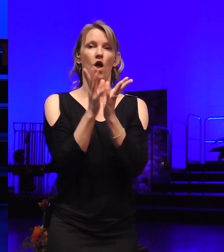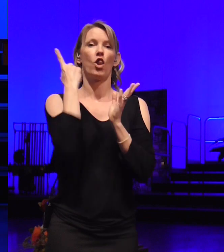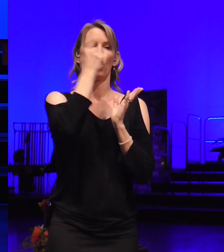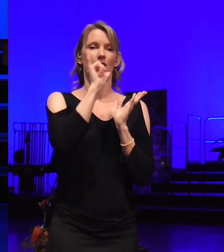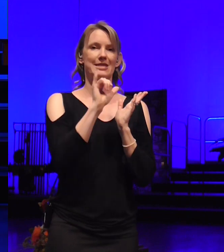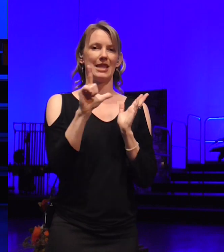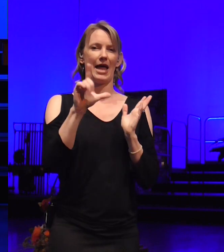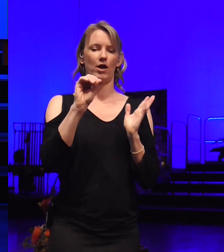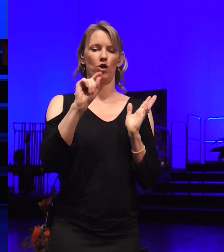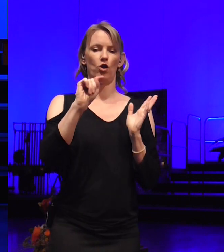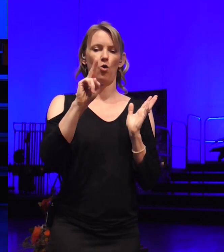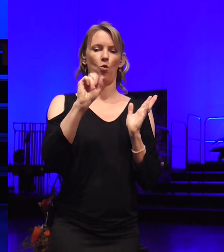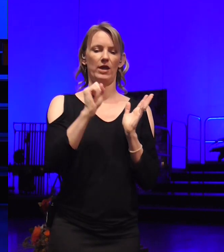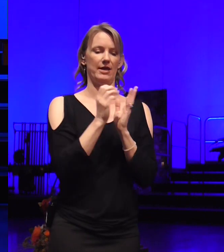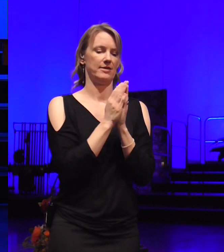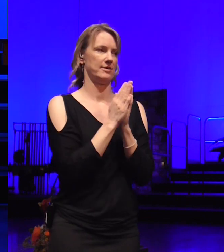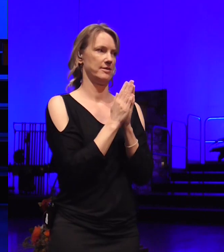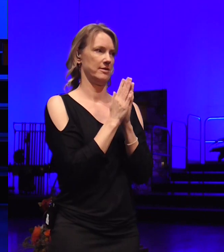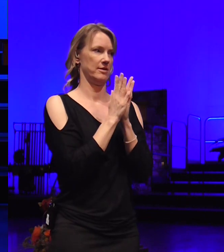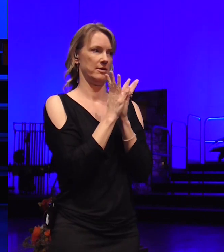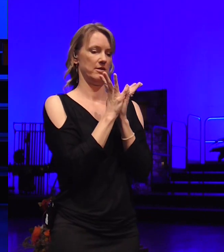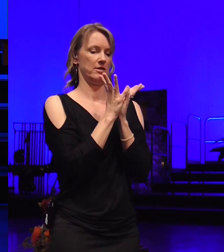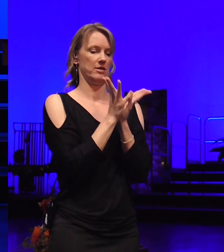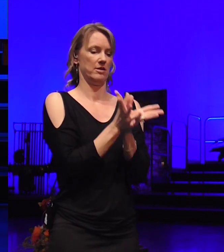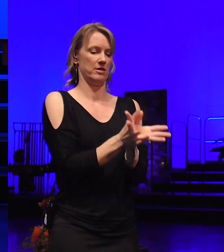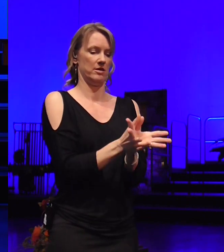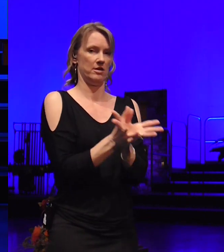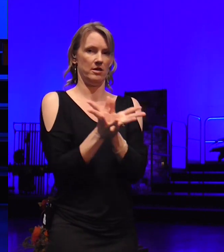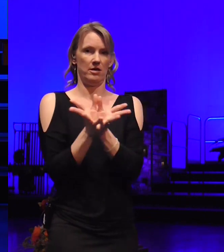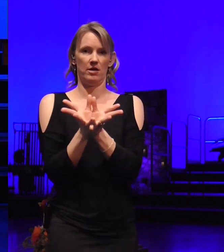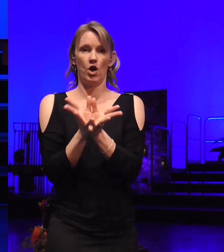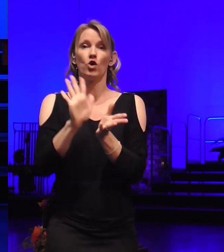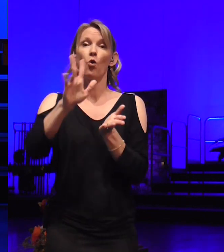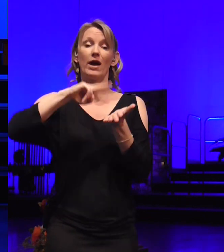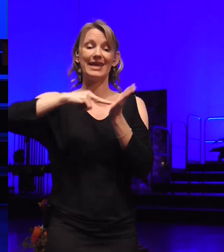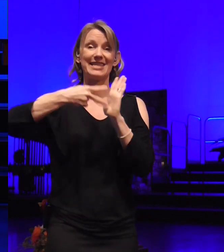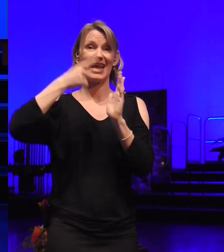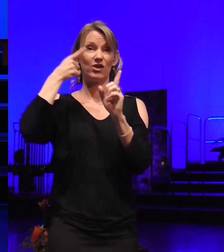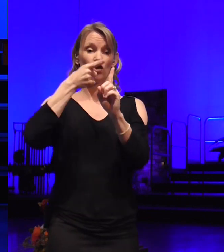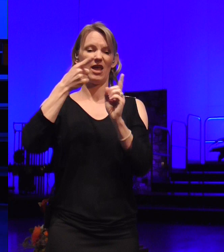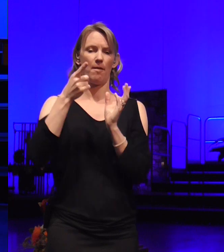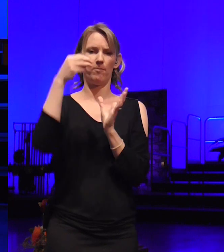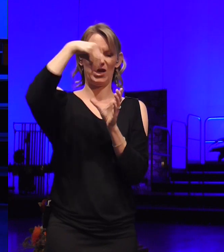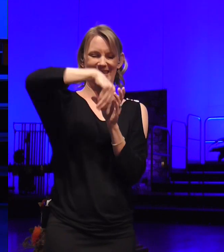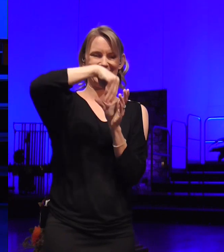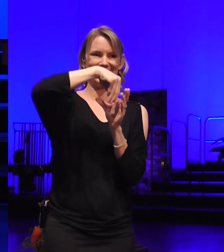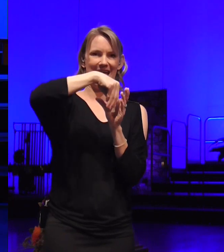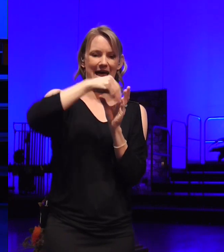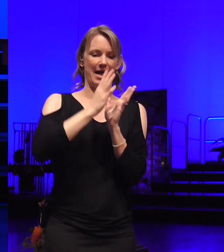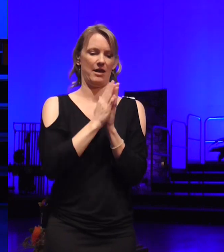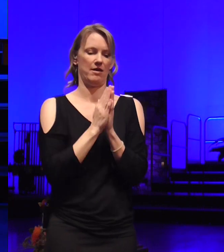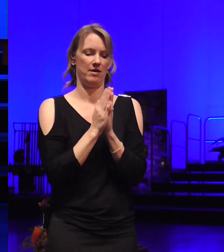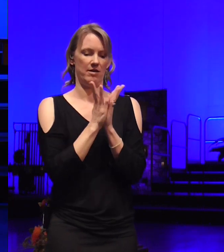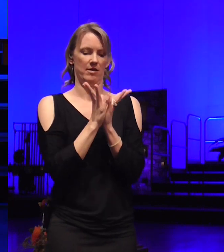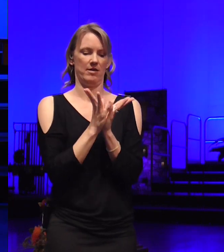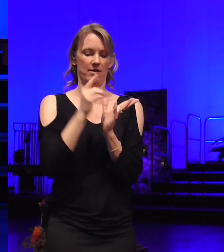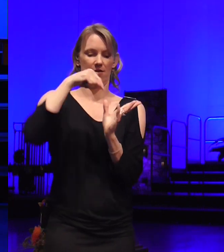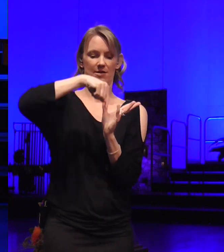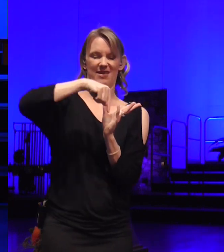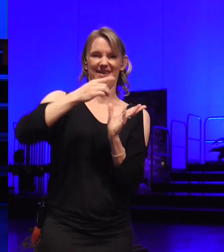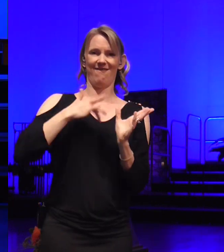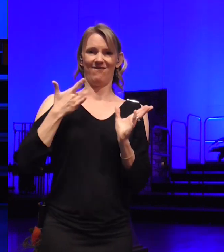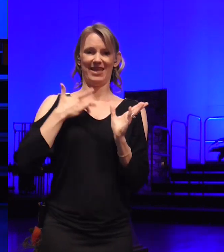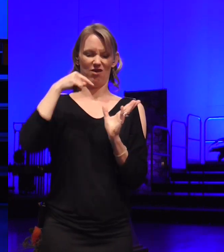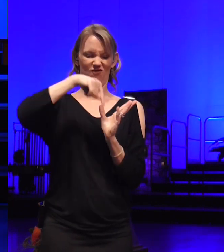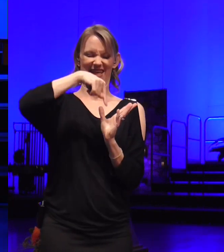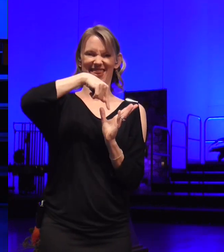lotus. And place that intention right into the center of your lotus. Feeling it right